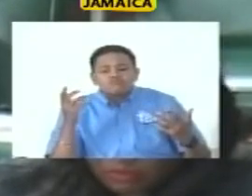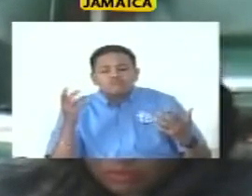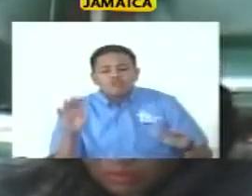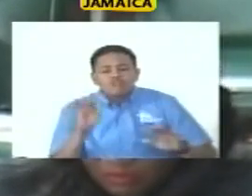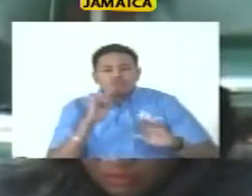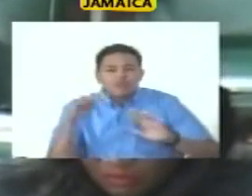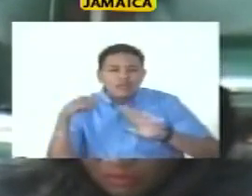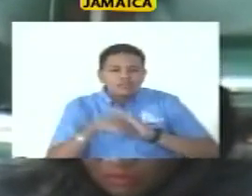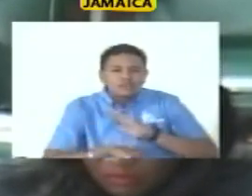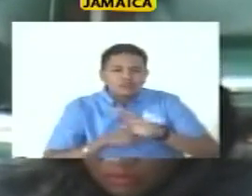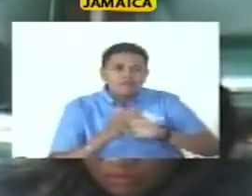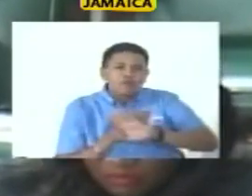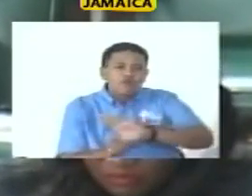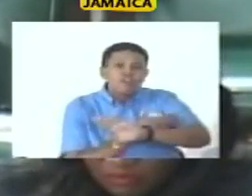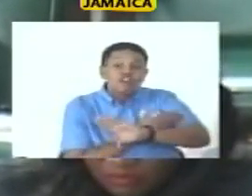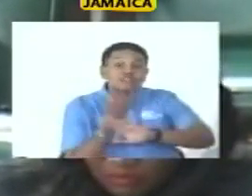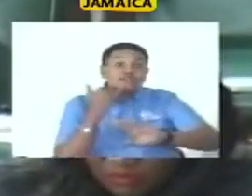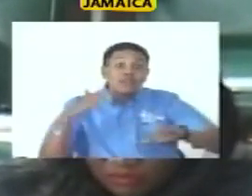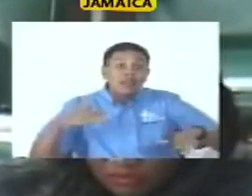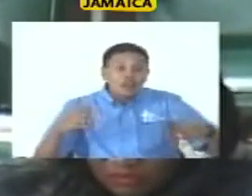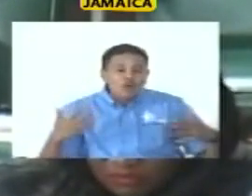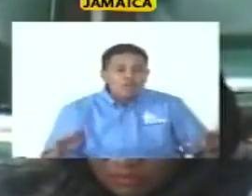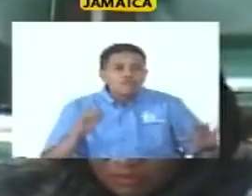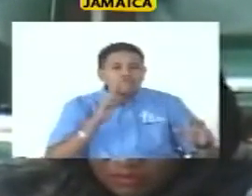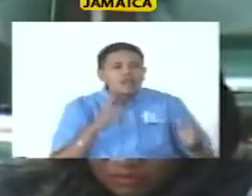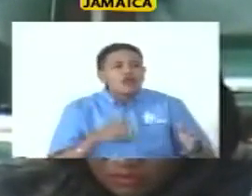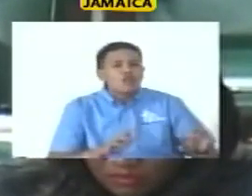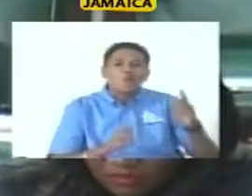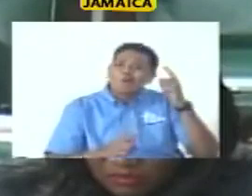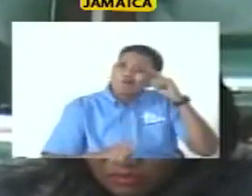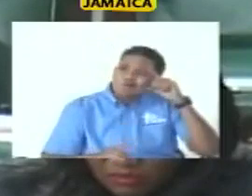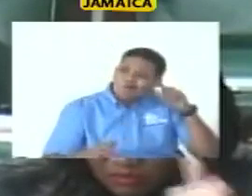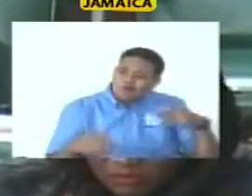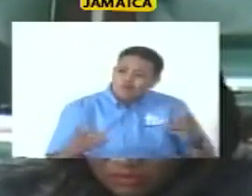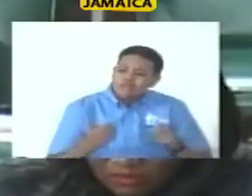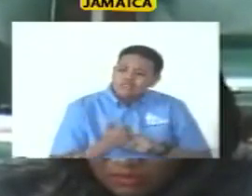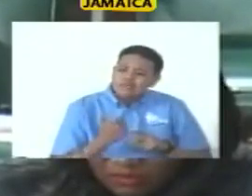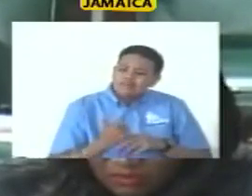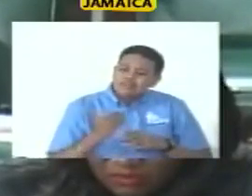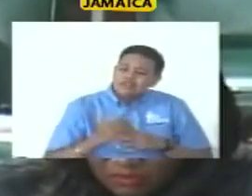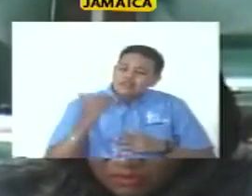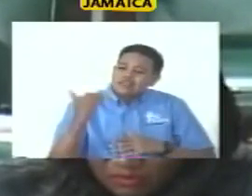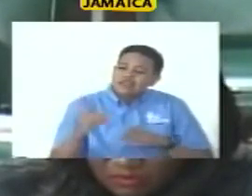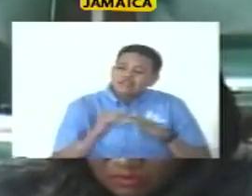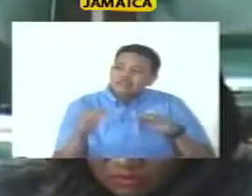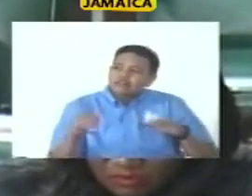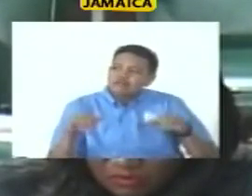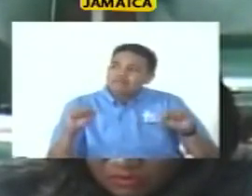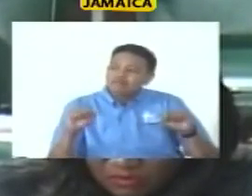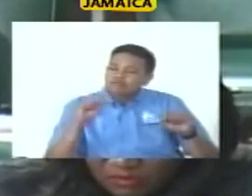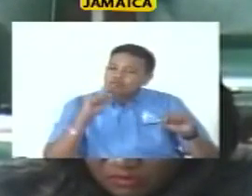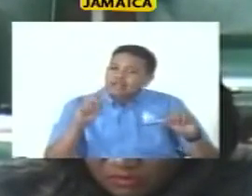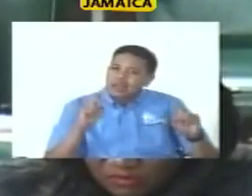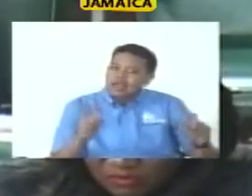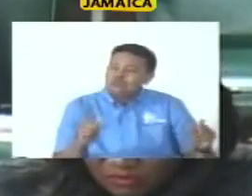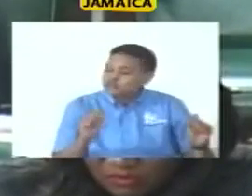extensively progressed, if not completed, allowing for the next stage to be taken